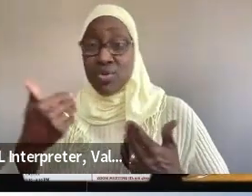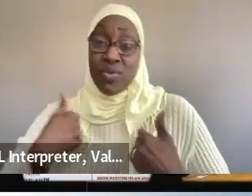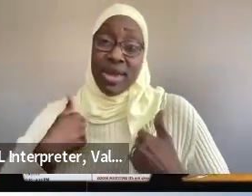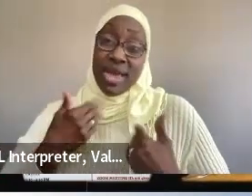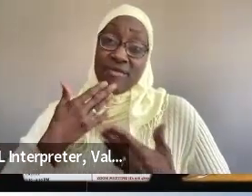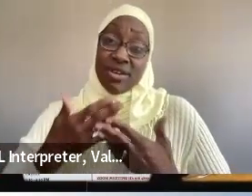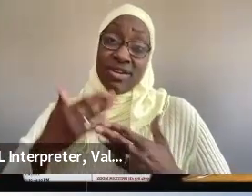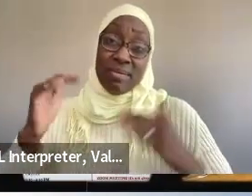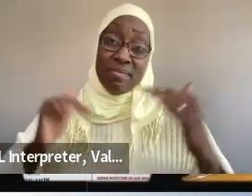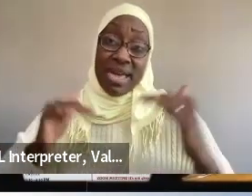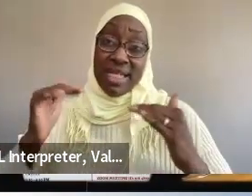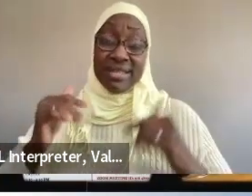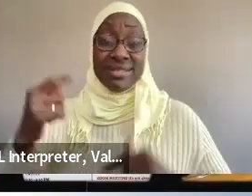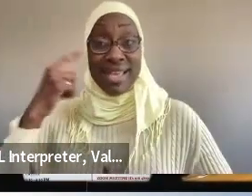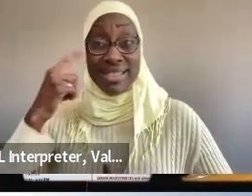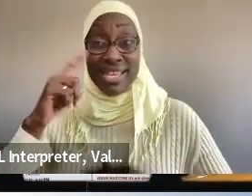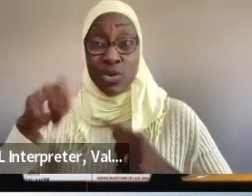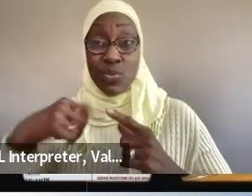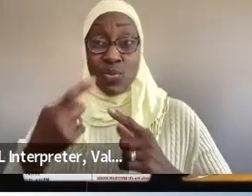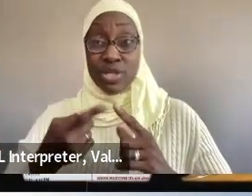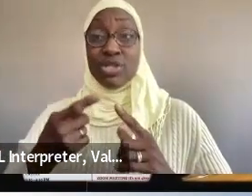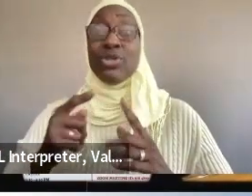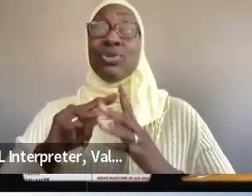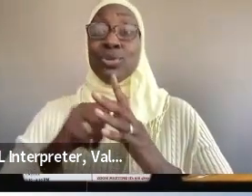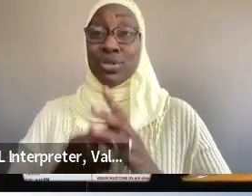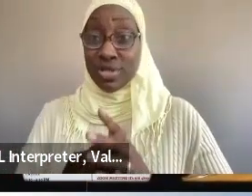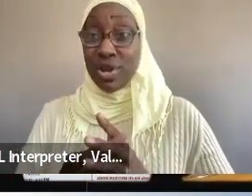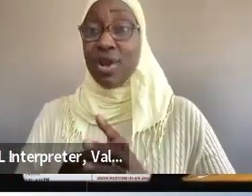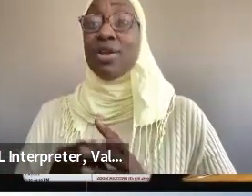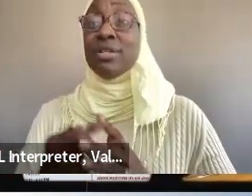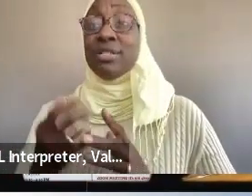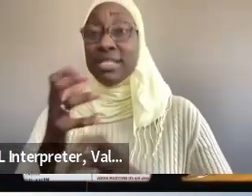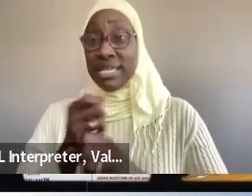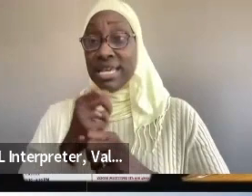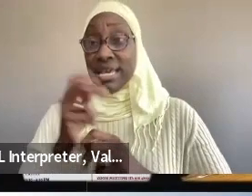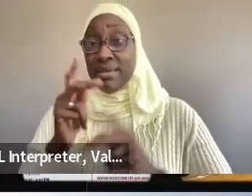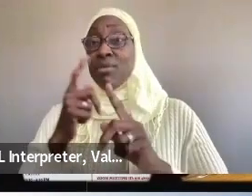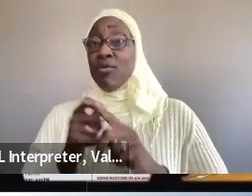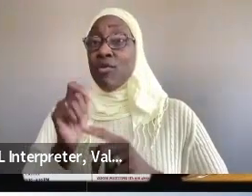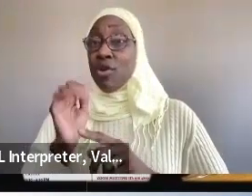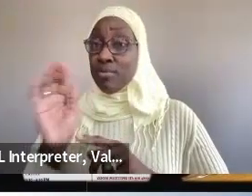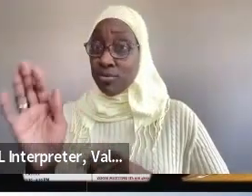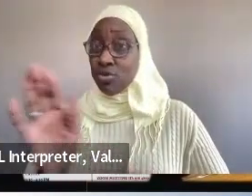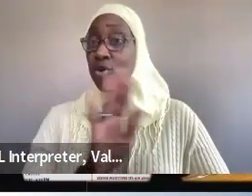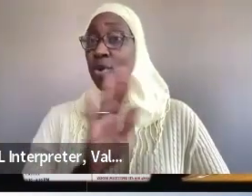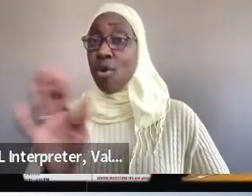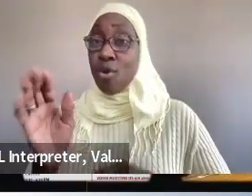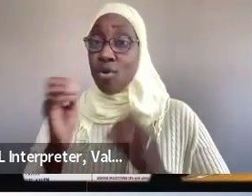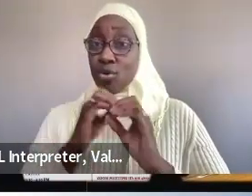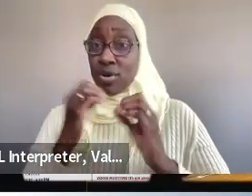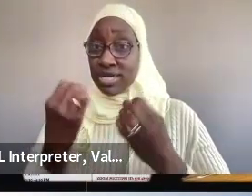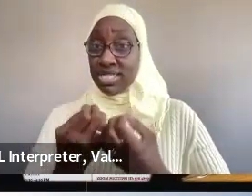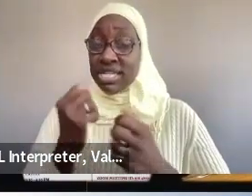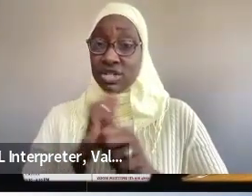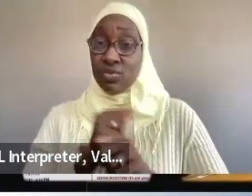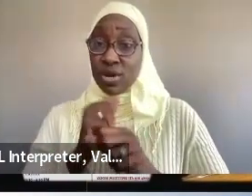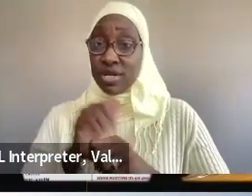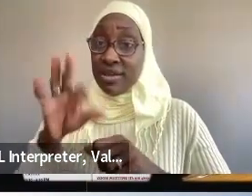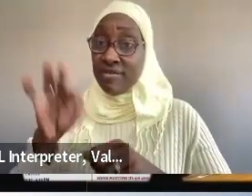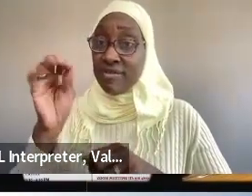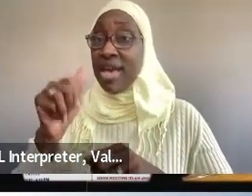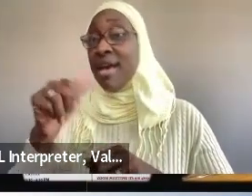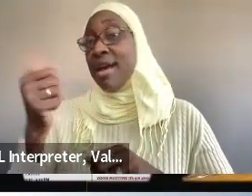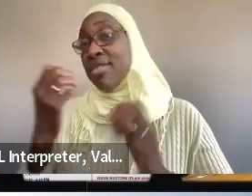think that once you do get people for your own organization, working to find other organizations doing similar